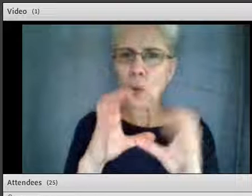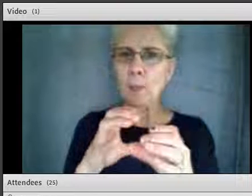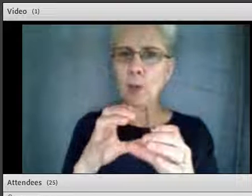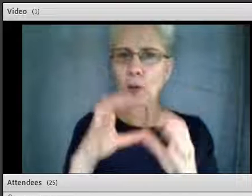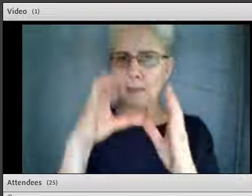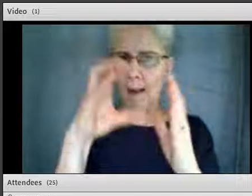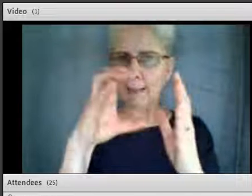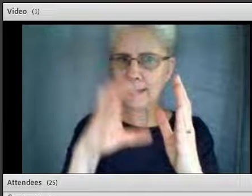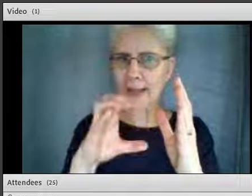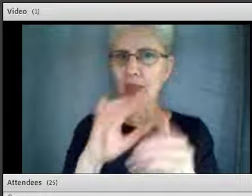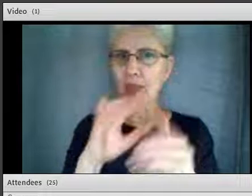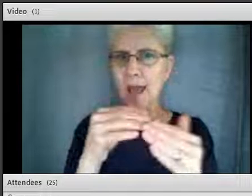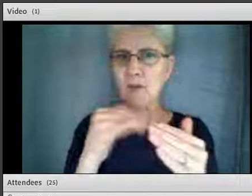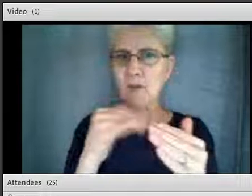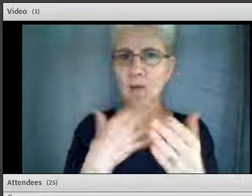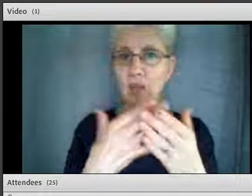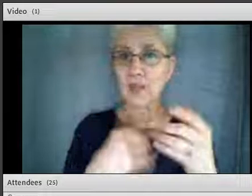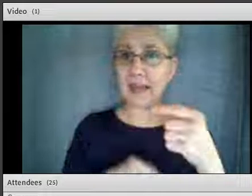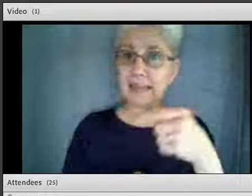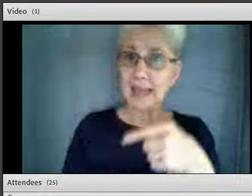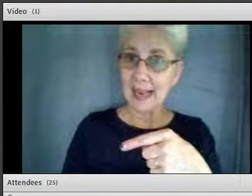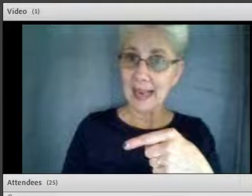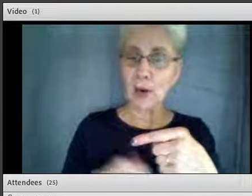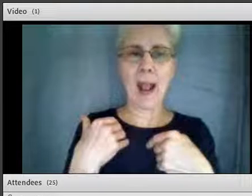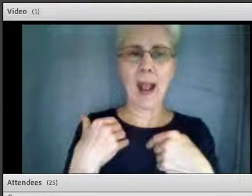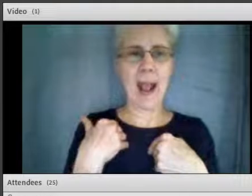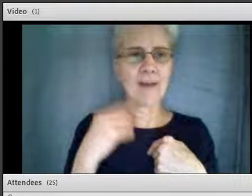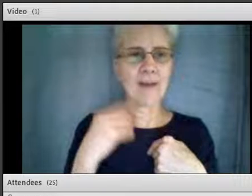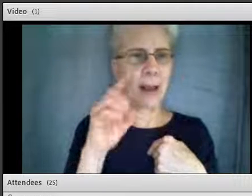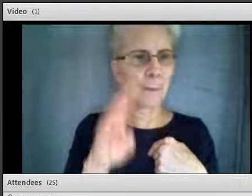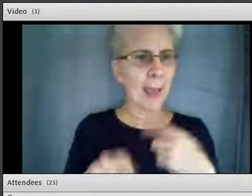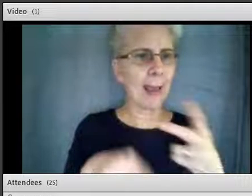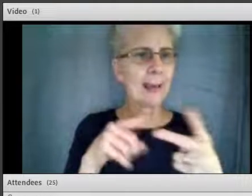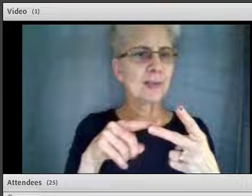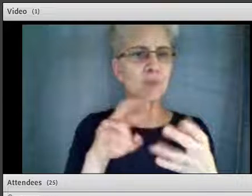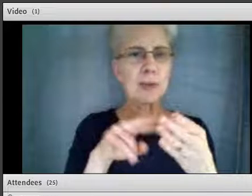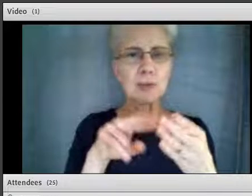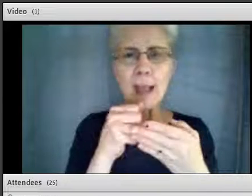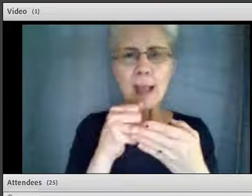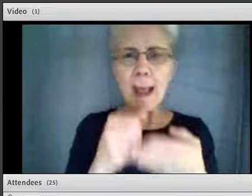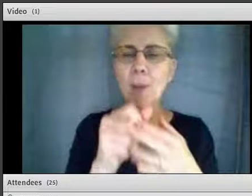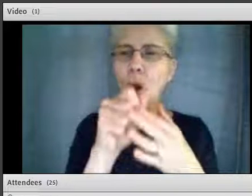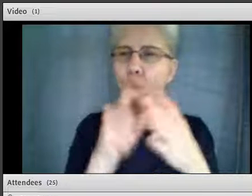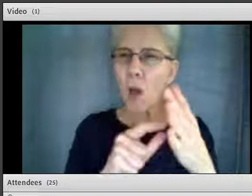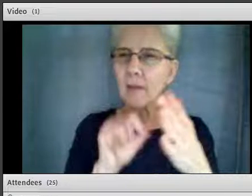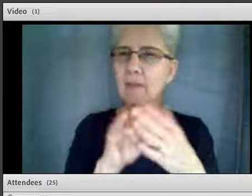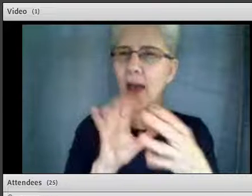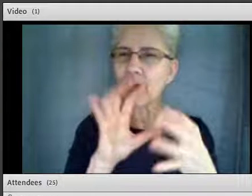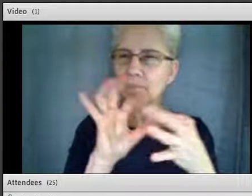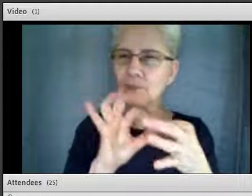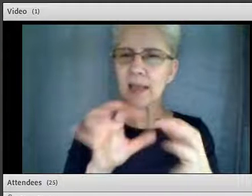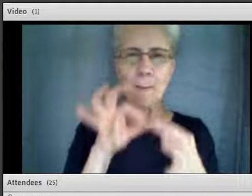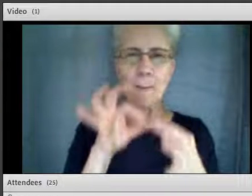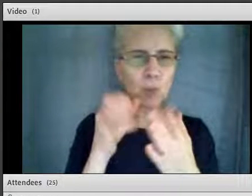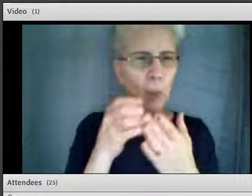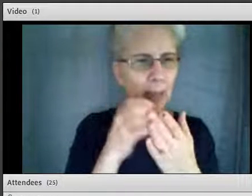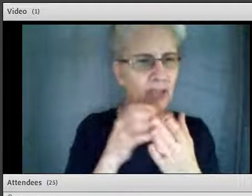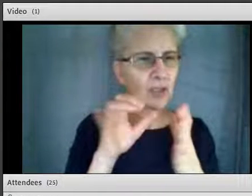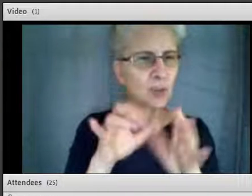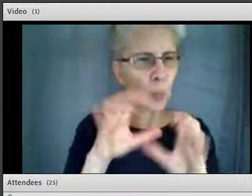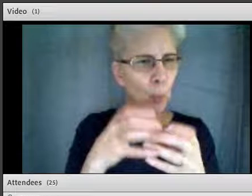here. They have their databases, research help, all of that stuff. There's special collections in here. This is